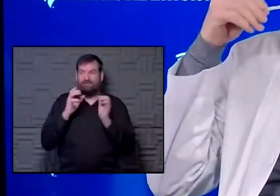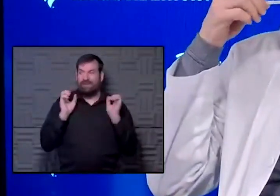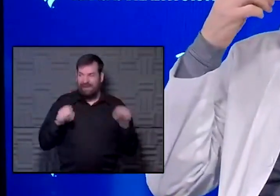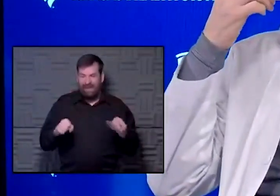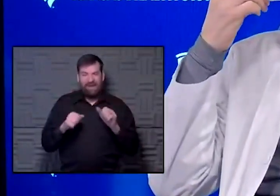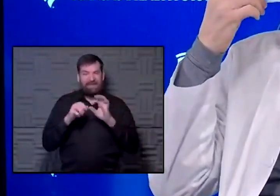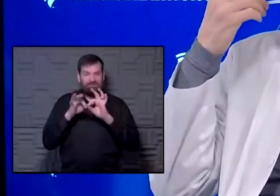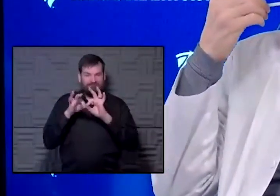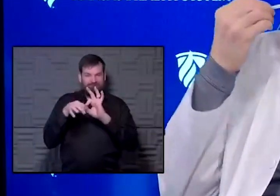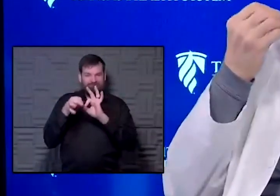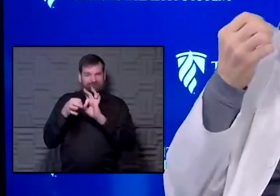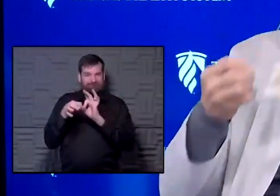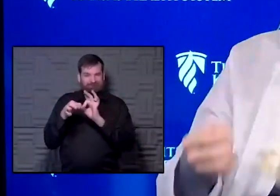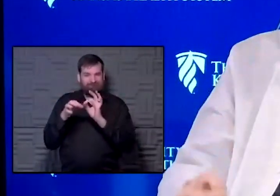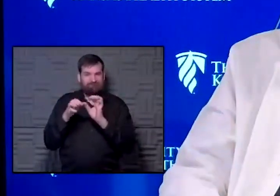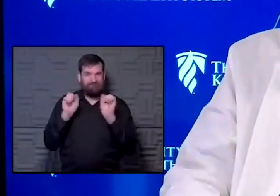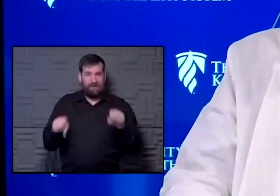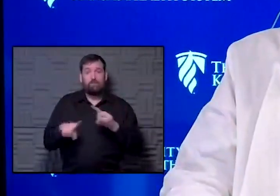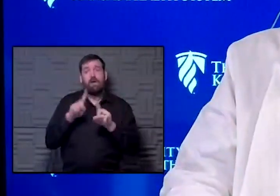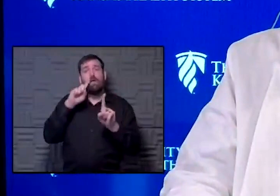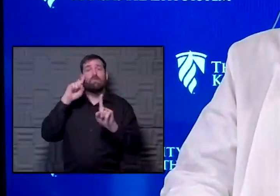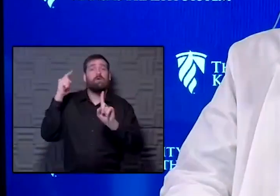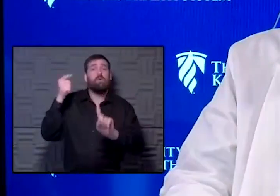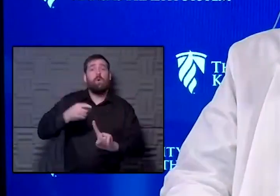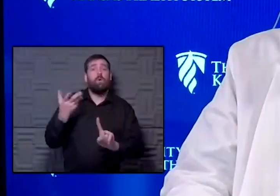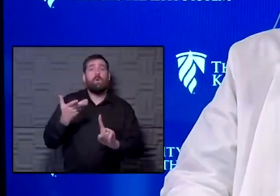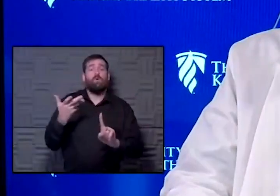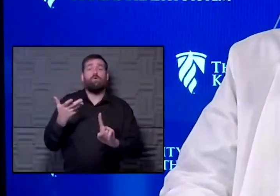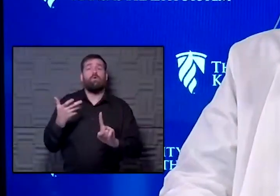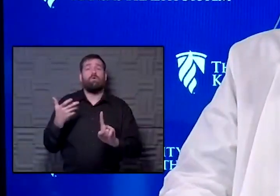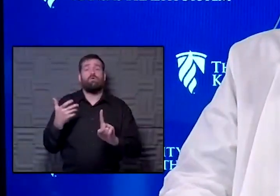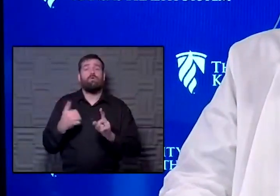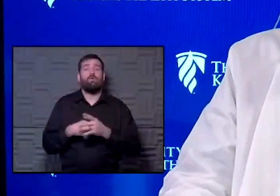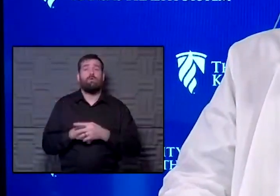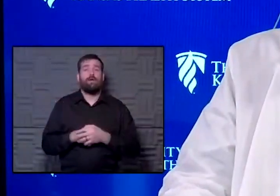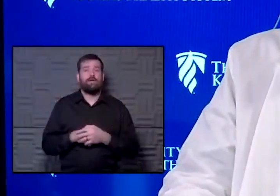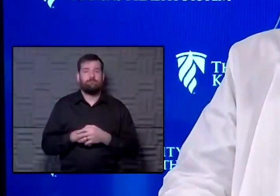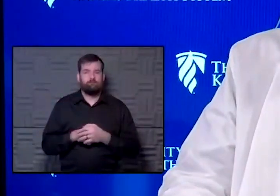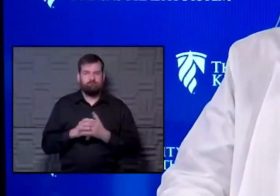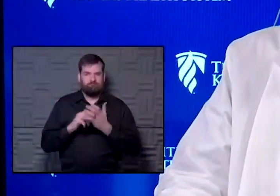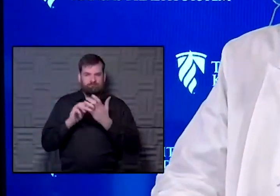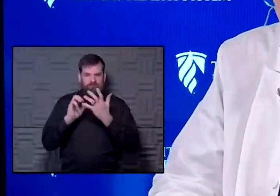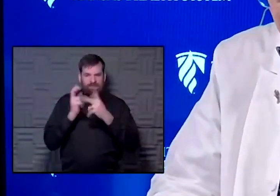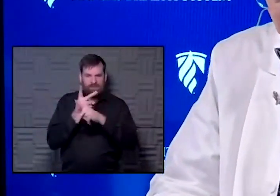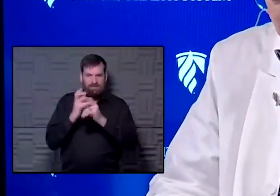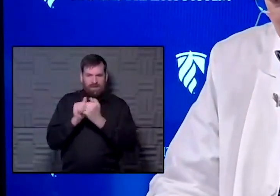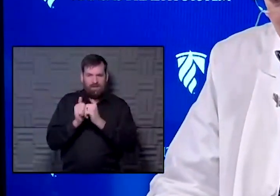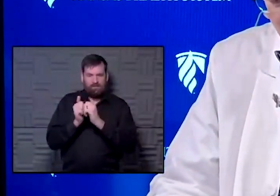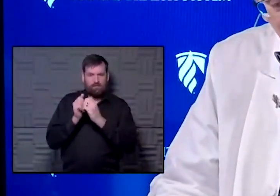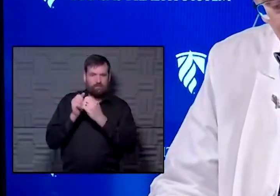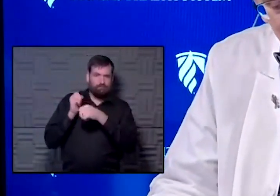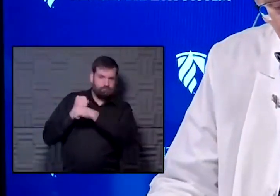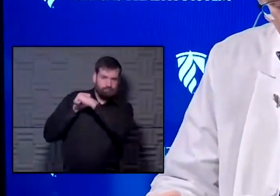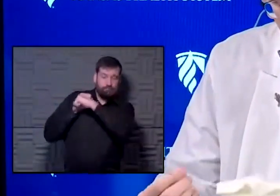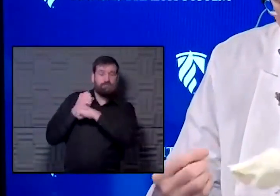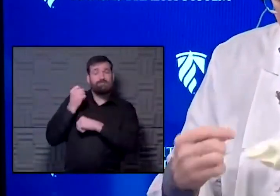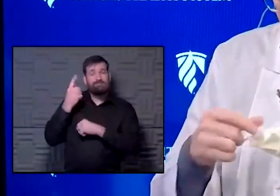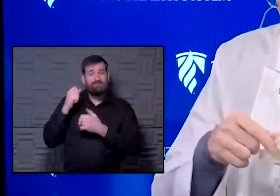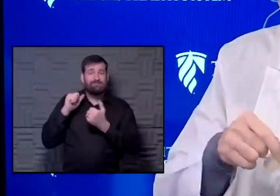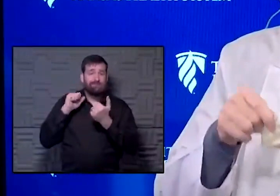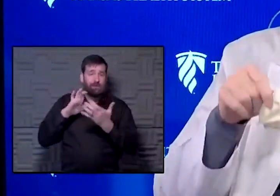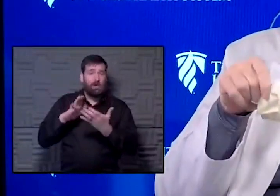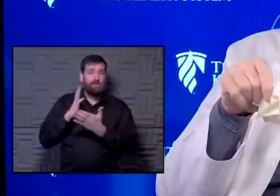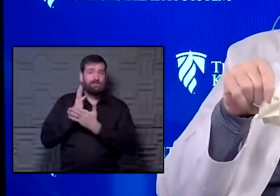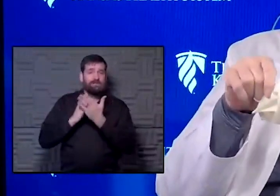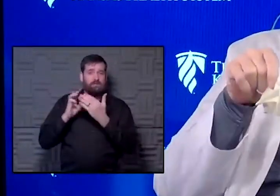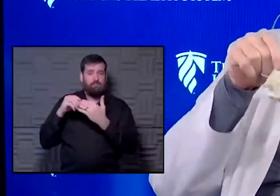double knot, but the real goal with the double knot is to try to find a way to seal it. And the only problem is you do cause a little bit of bowing